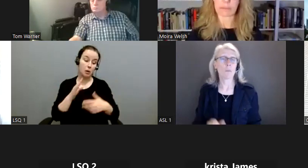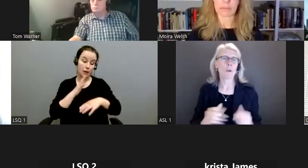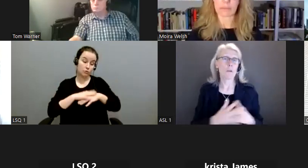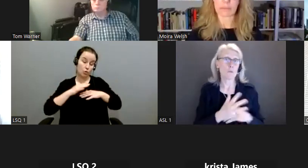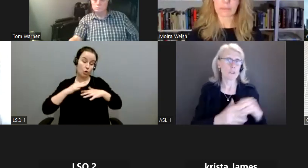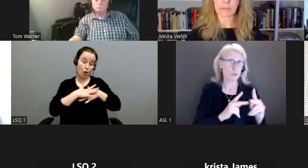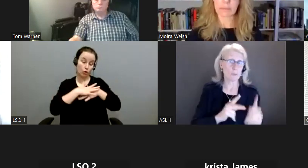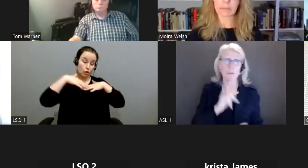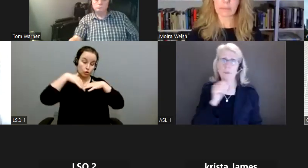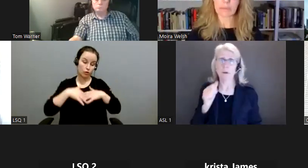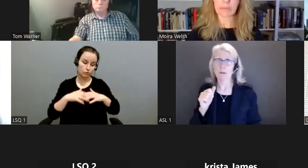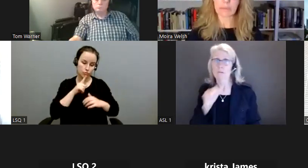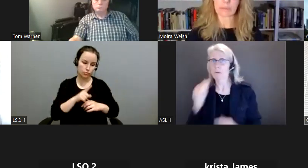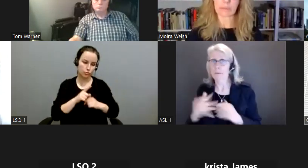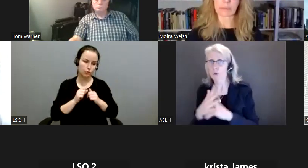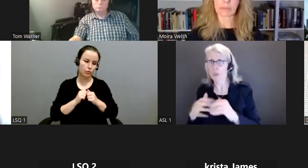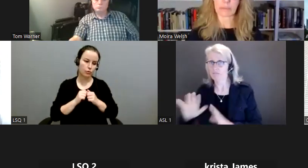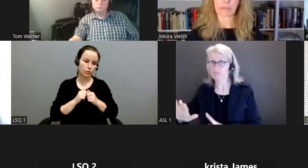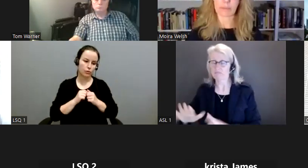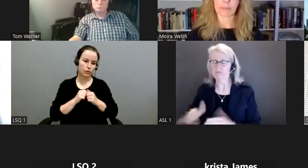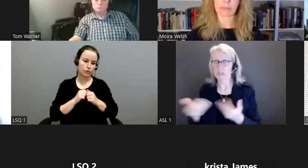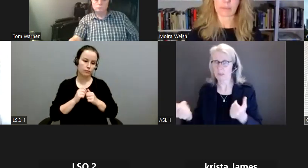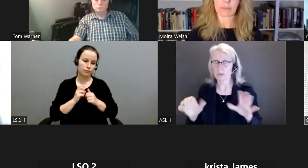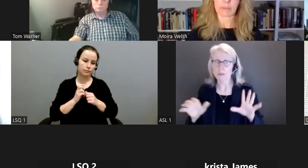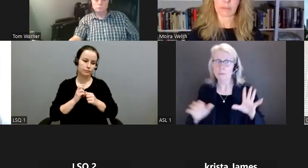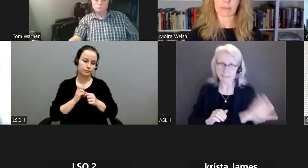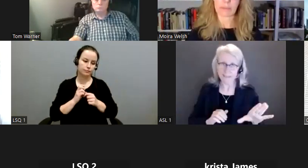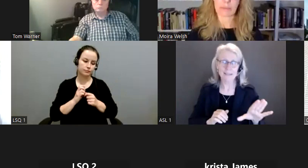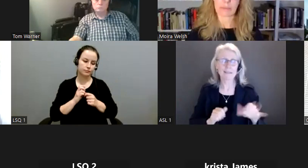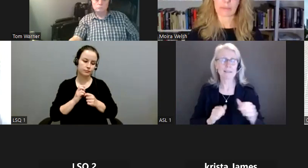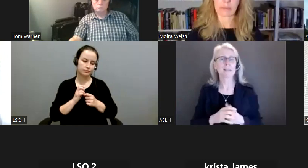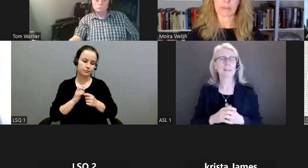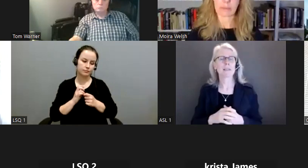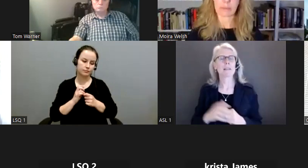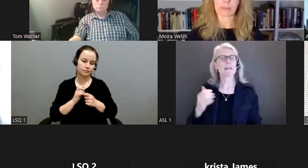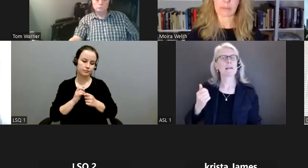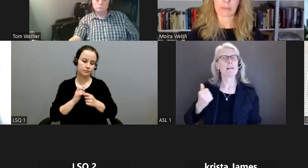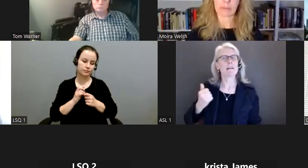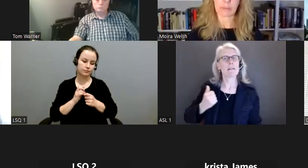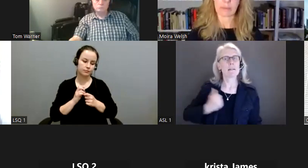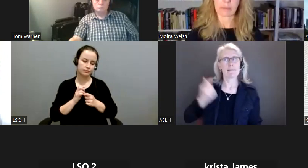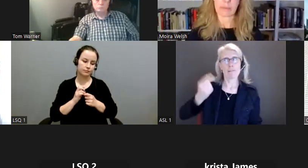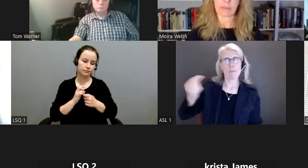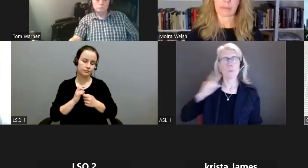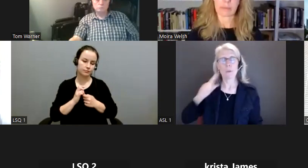is the impact that Canada had on our daily lives,